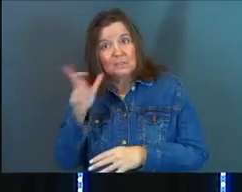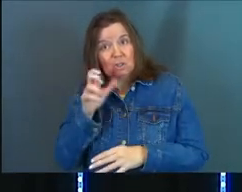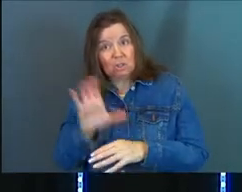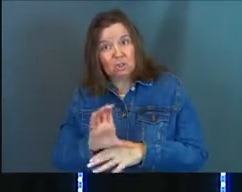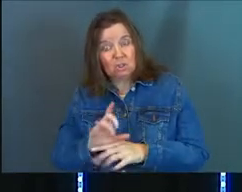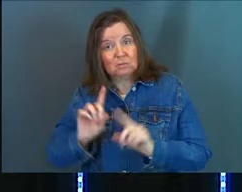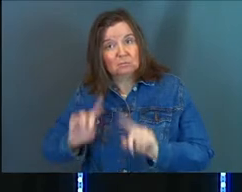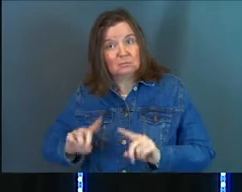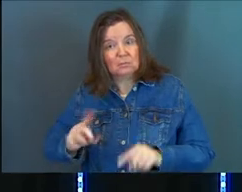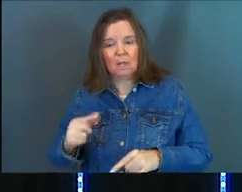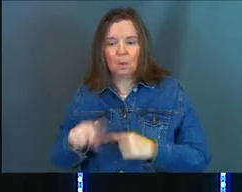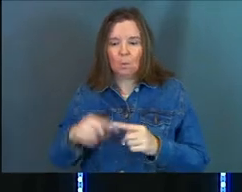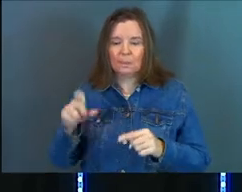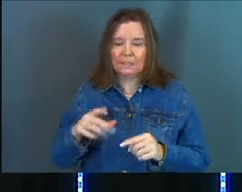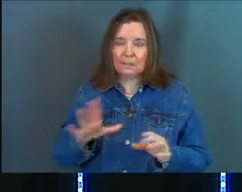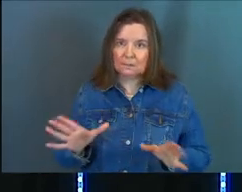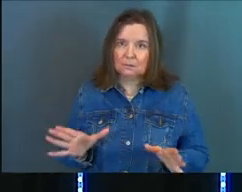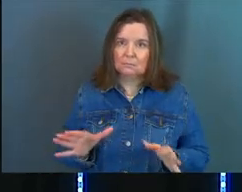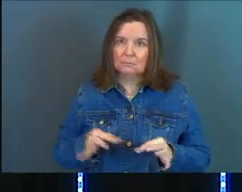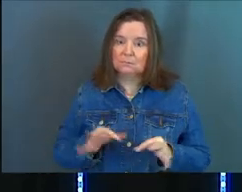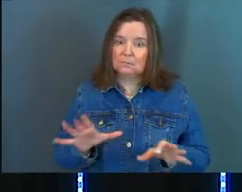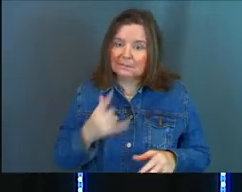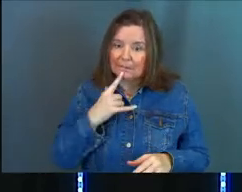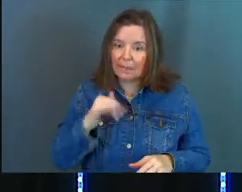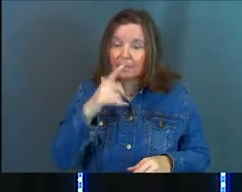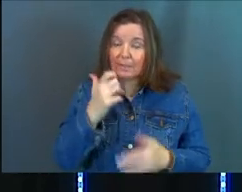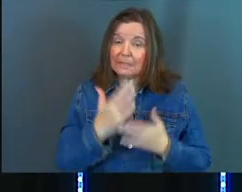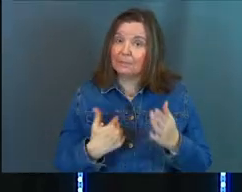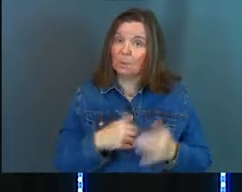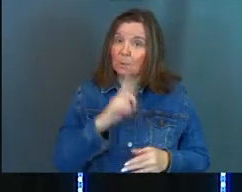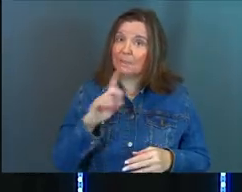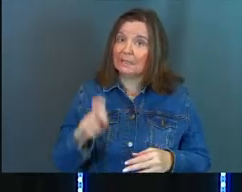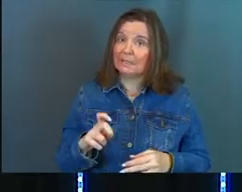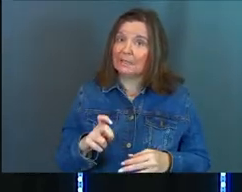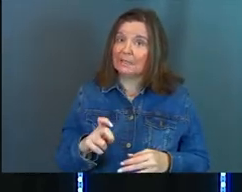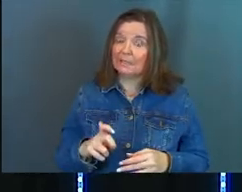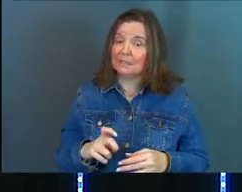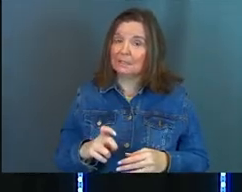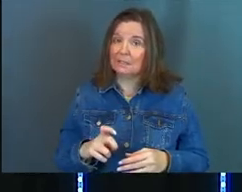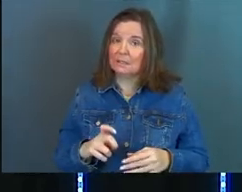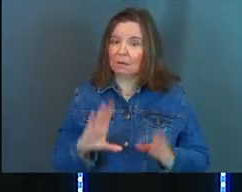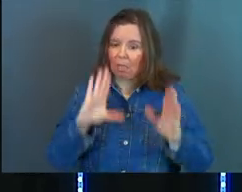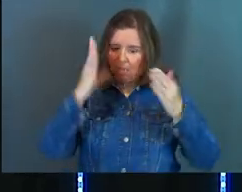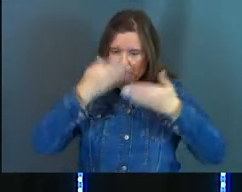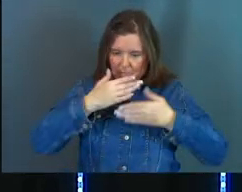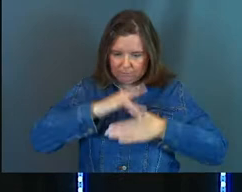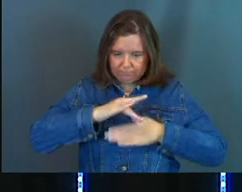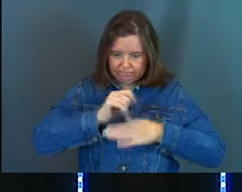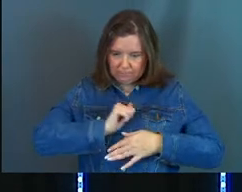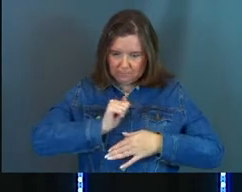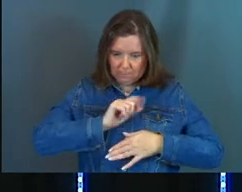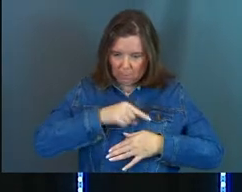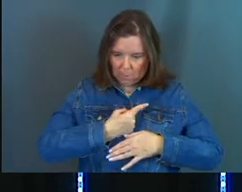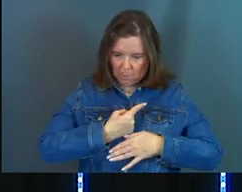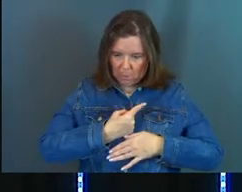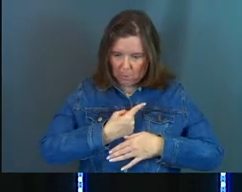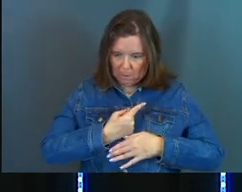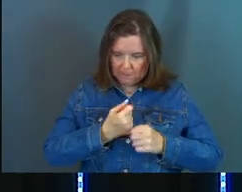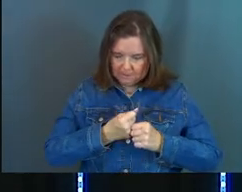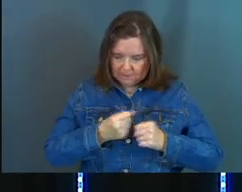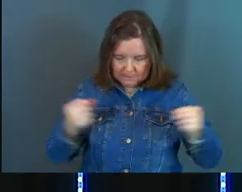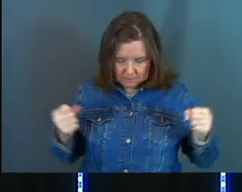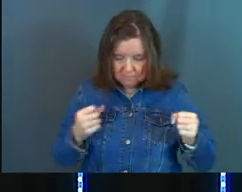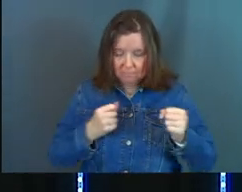hearing at church. And we need to push that because some of us really need to break out of a selfish mindset.